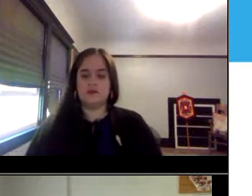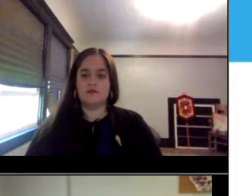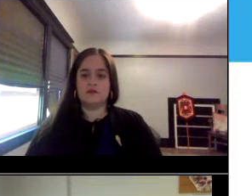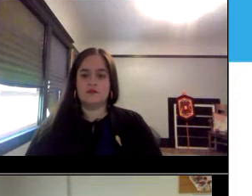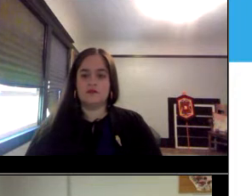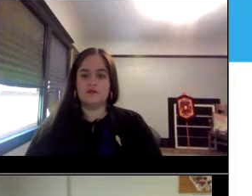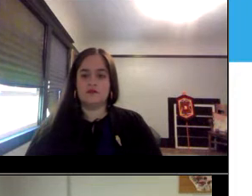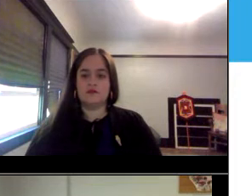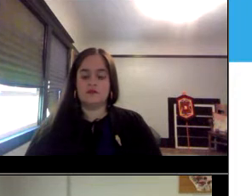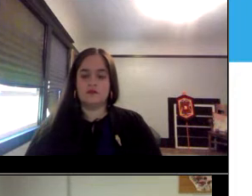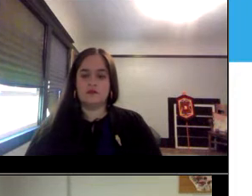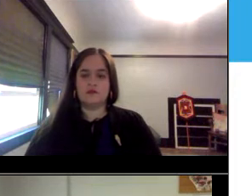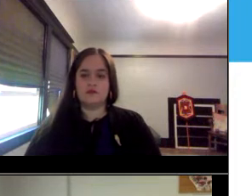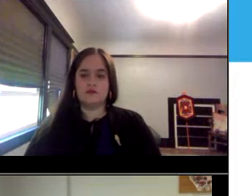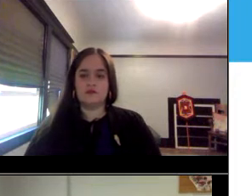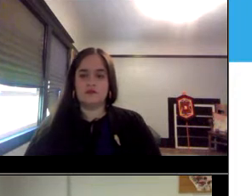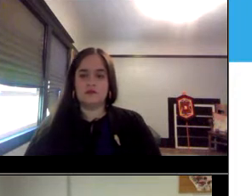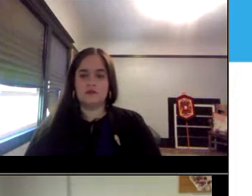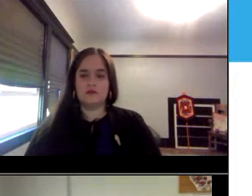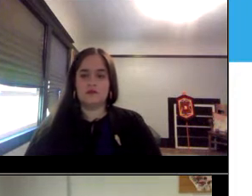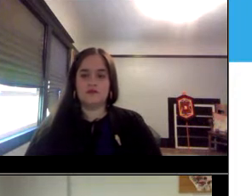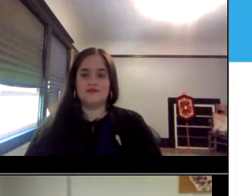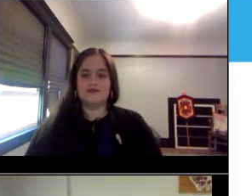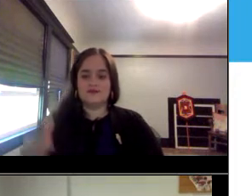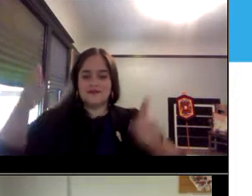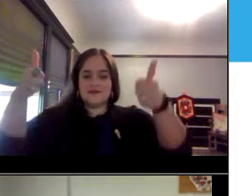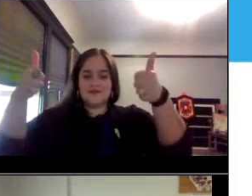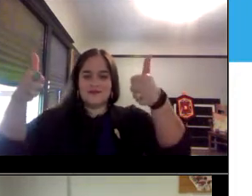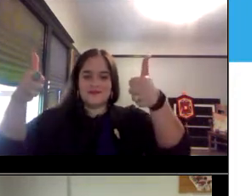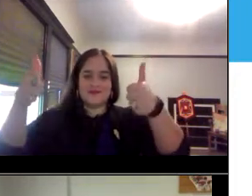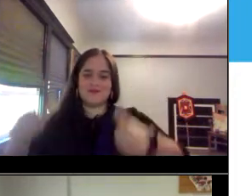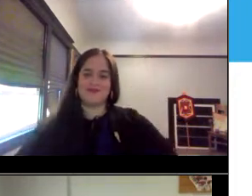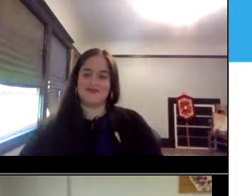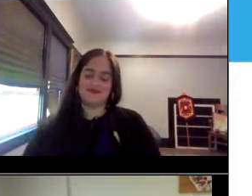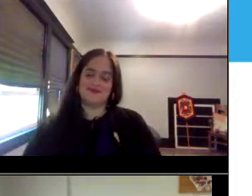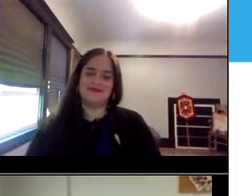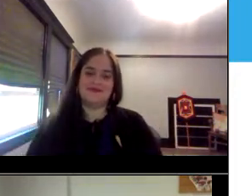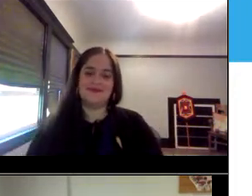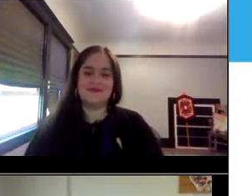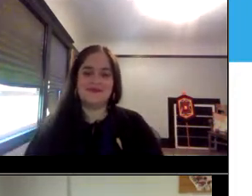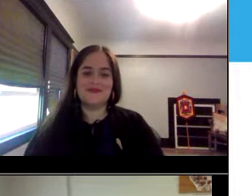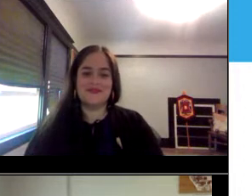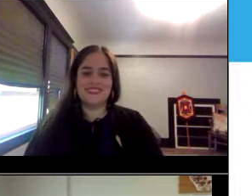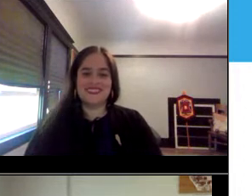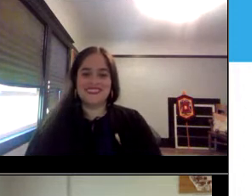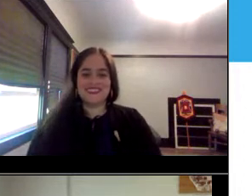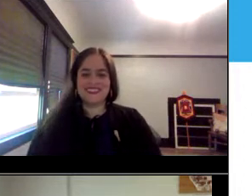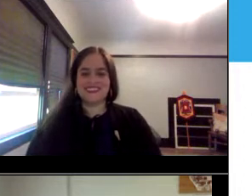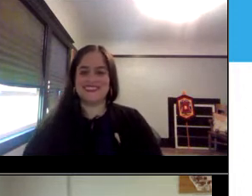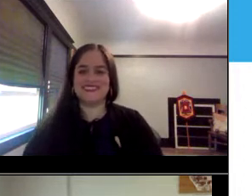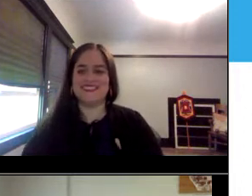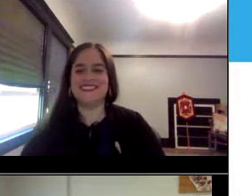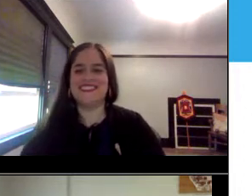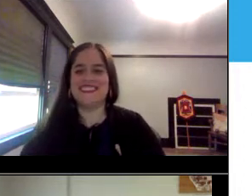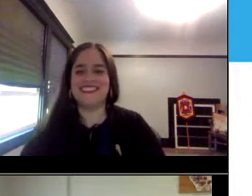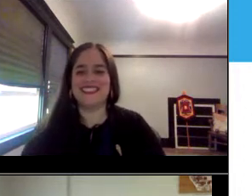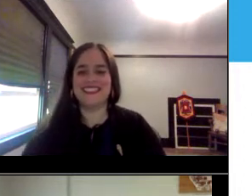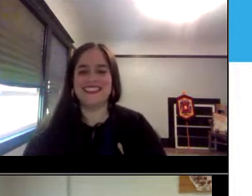Thank you. Am I back? Yay. Okay, I was wondering why everyone was ignoring me. All